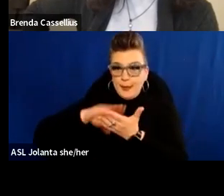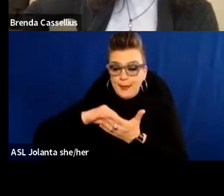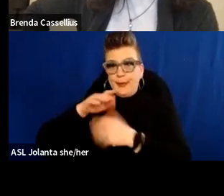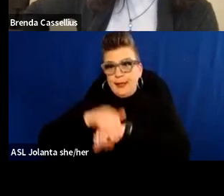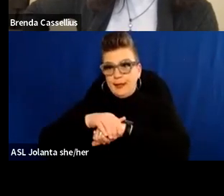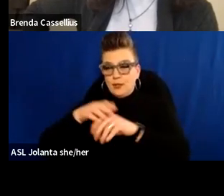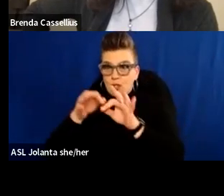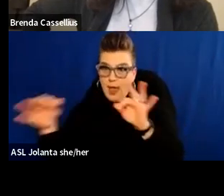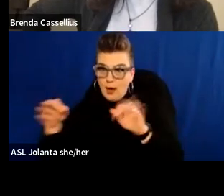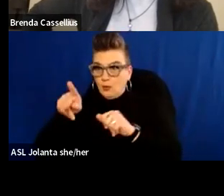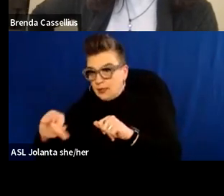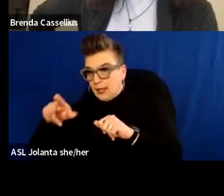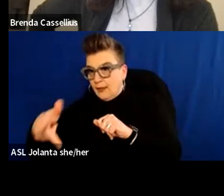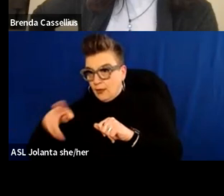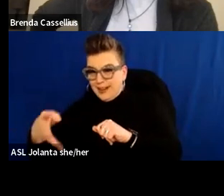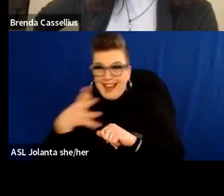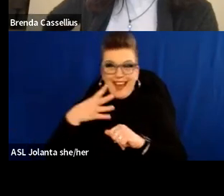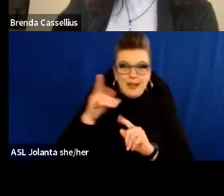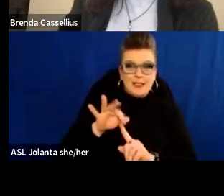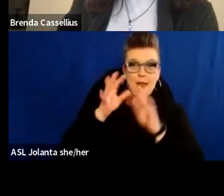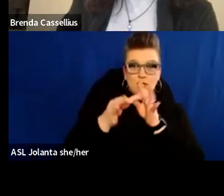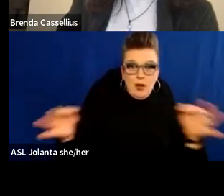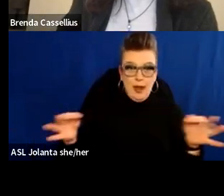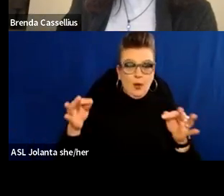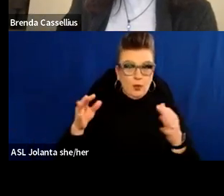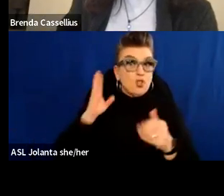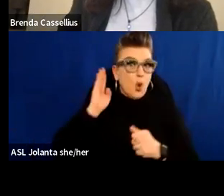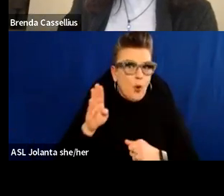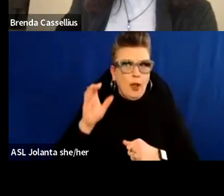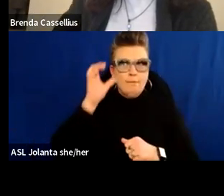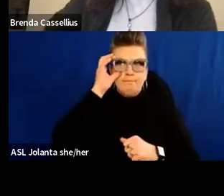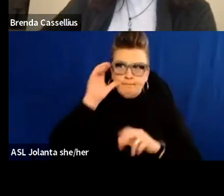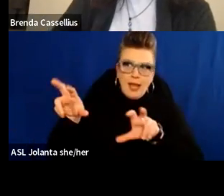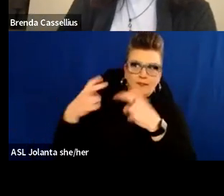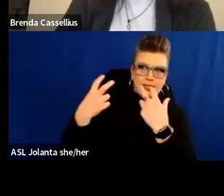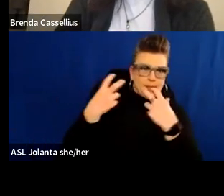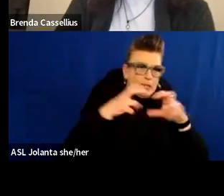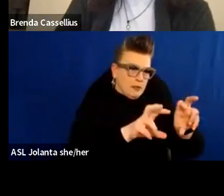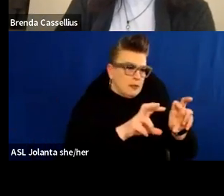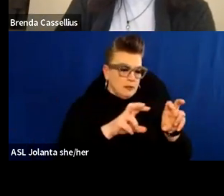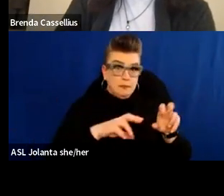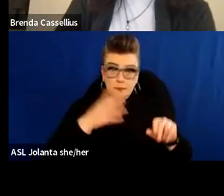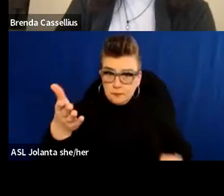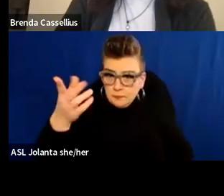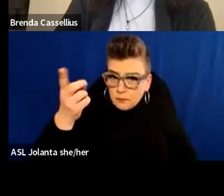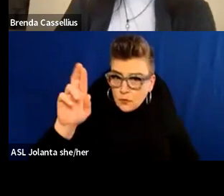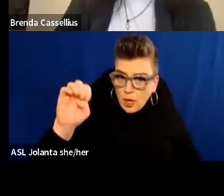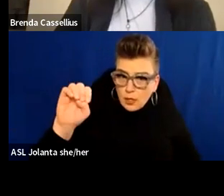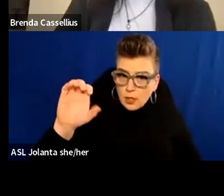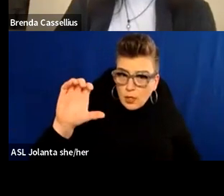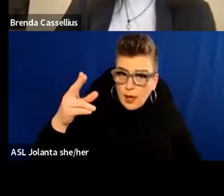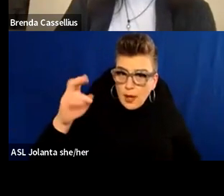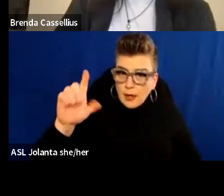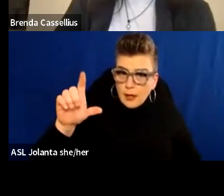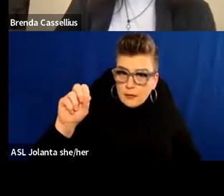about the investments that we're making in that area um but i don't know dr eccleston if you want to add anything to that yeah thank you